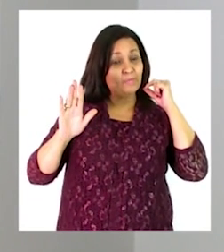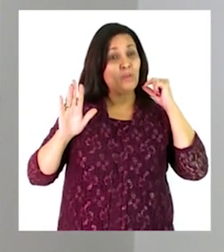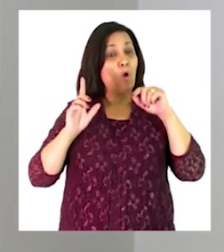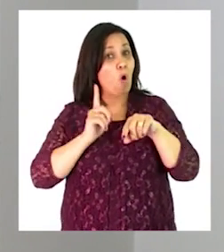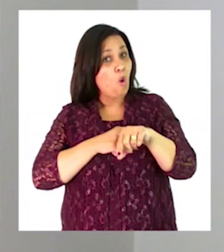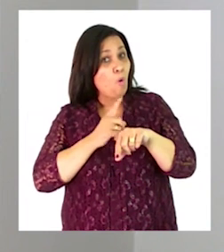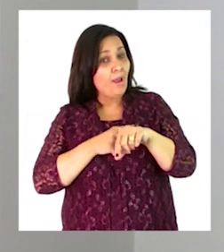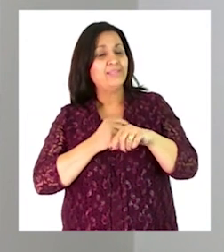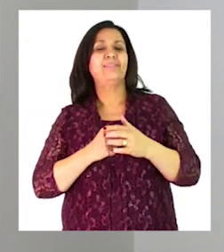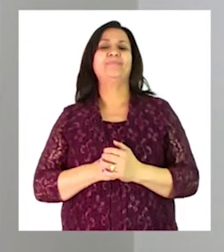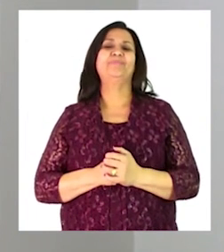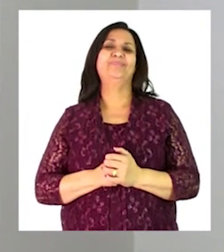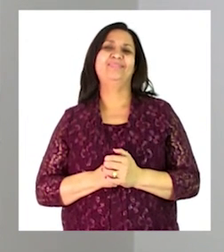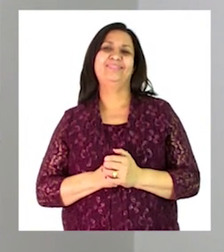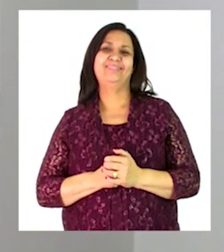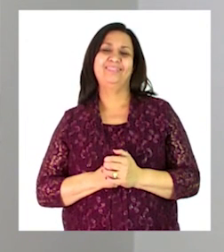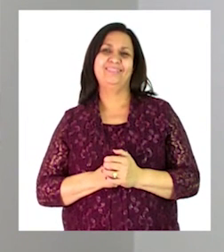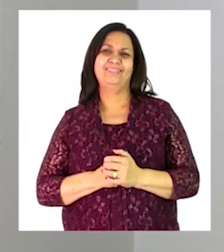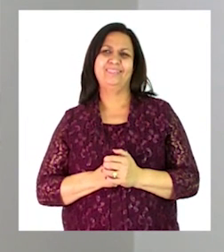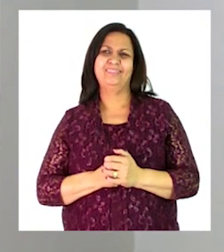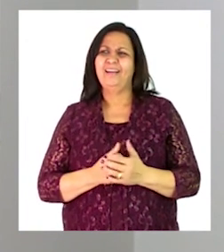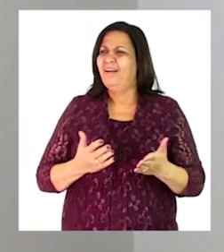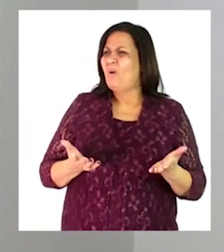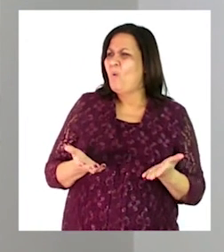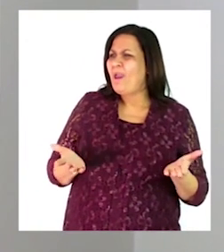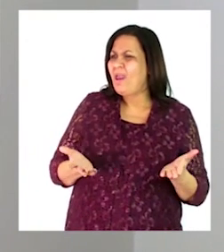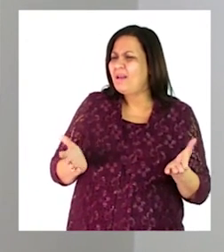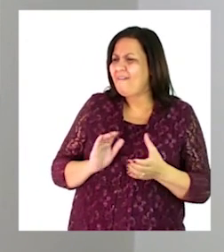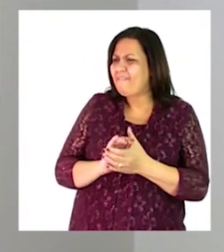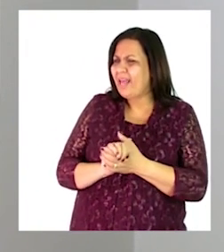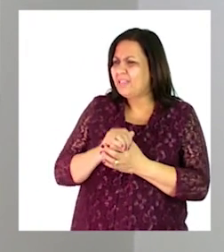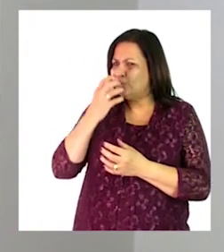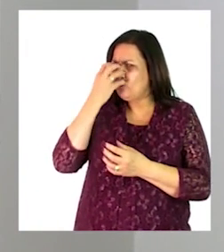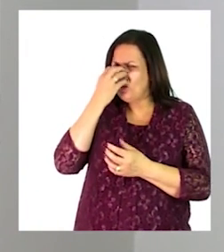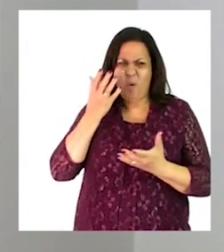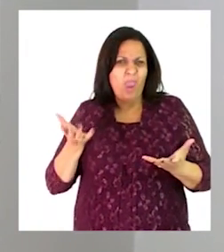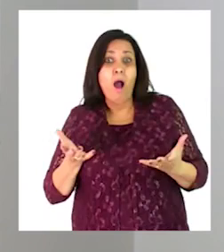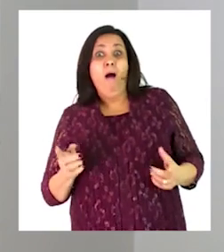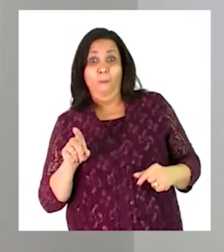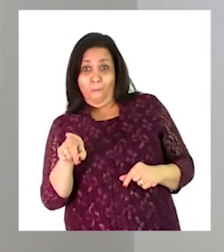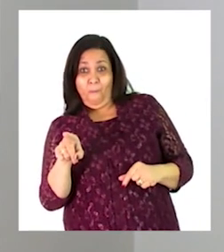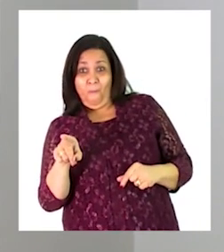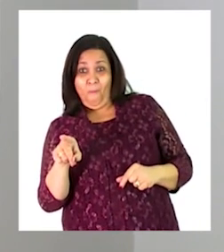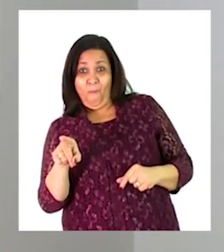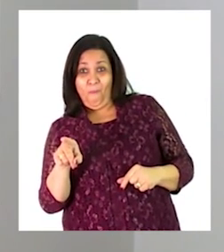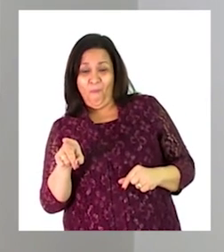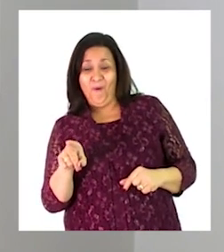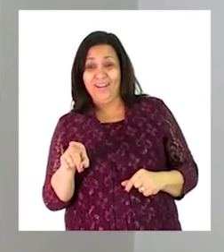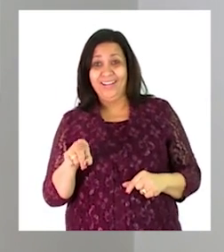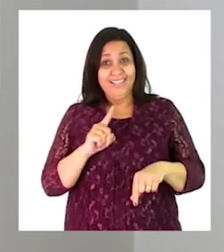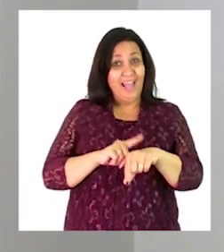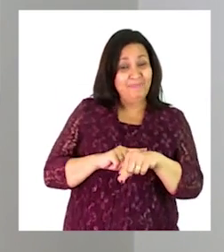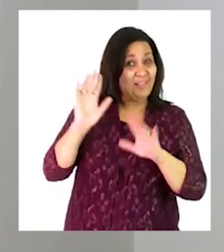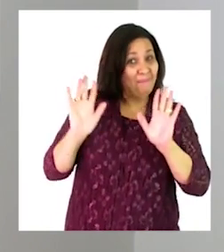you walk out. I'm wondering, where is Zoshi? It is